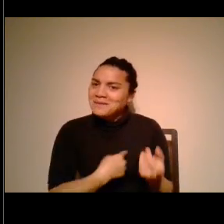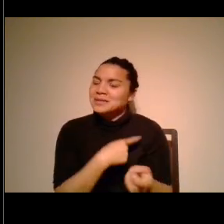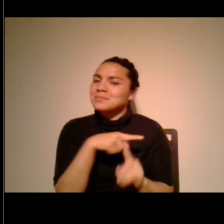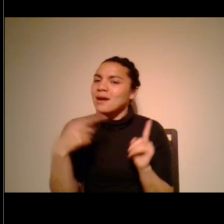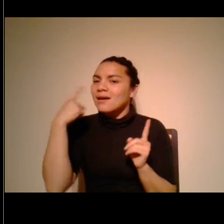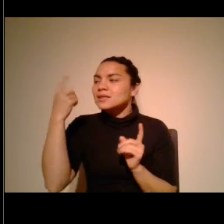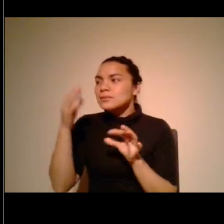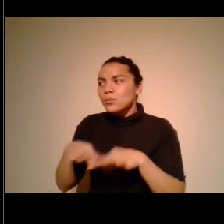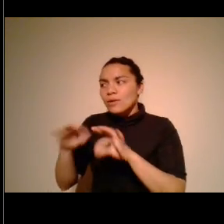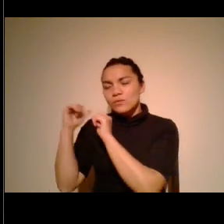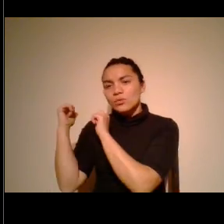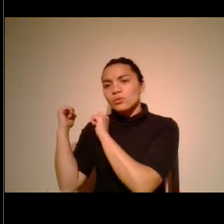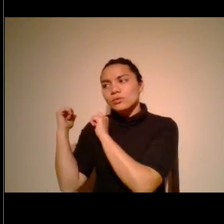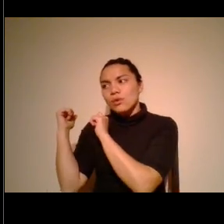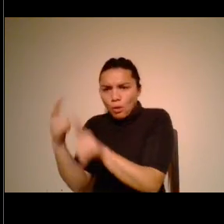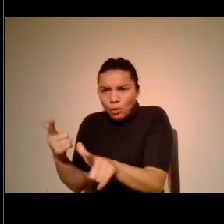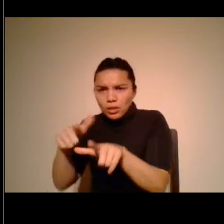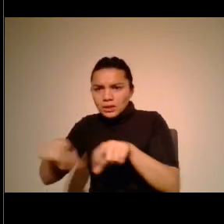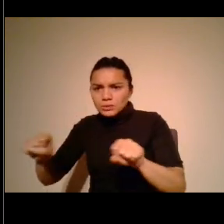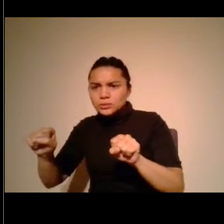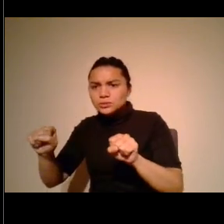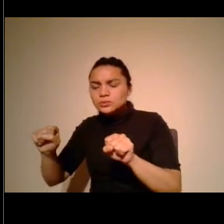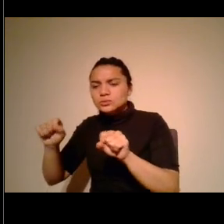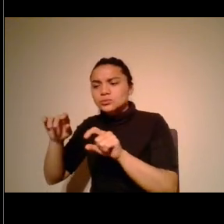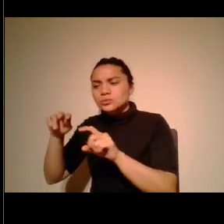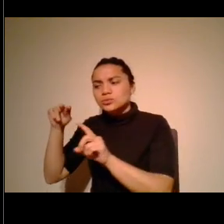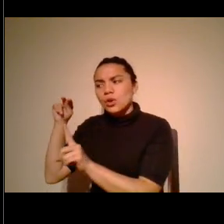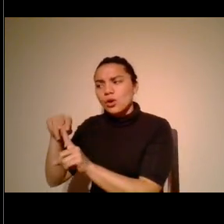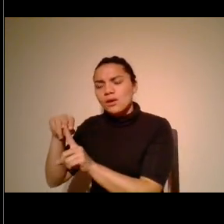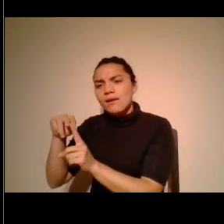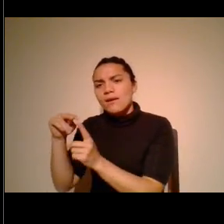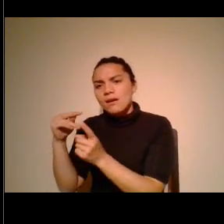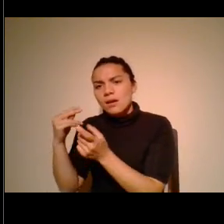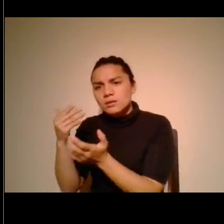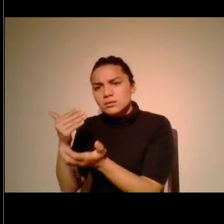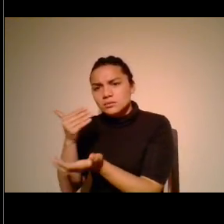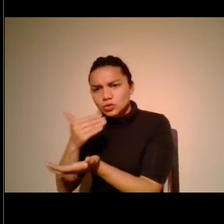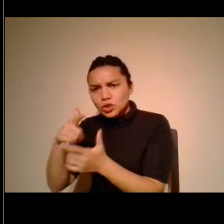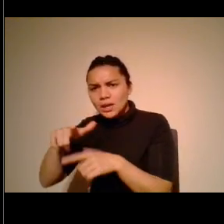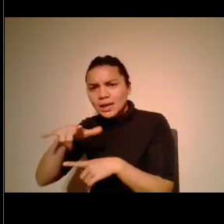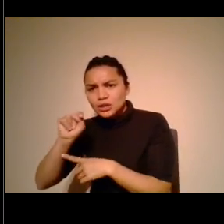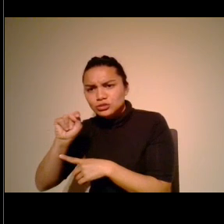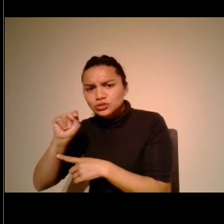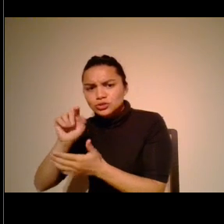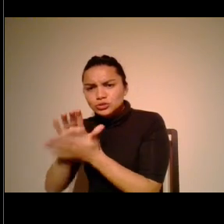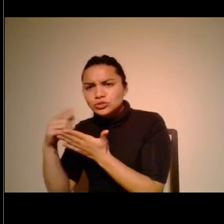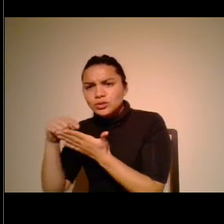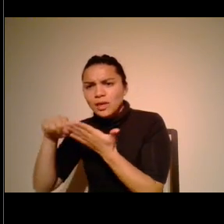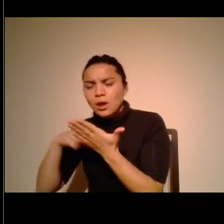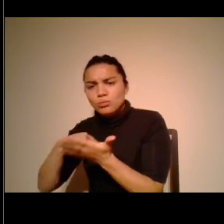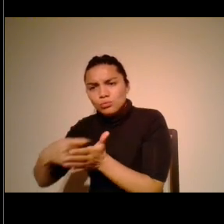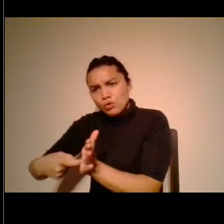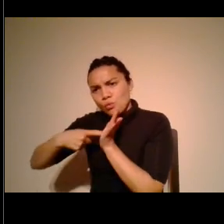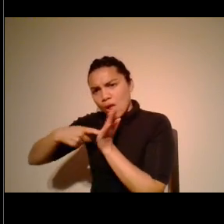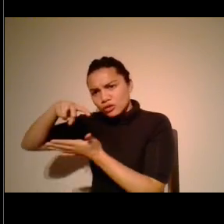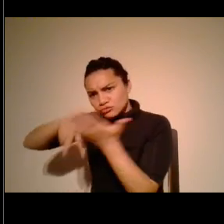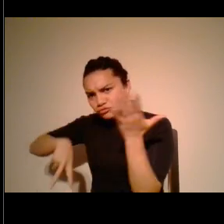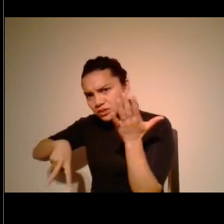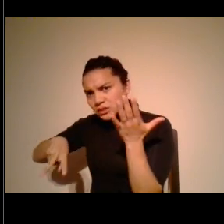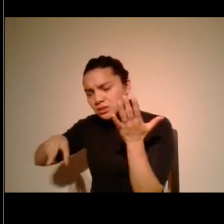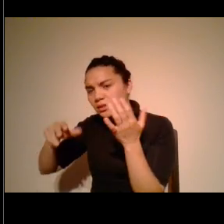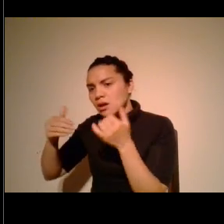everybody to approach sort of foundational literature that we are required to read, approach it with a